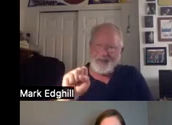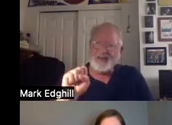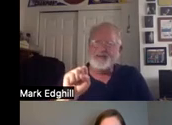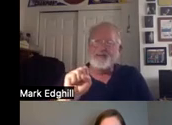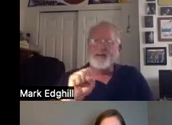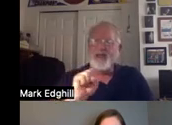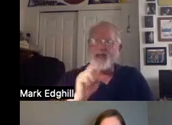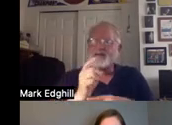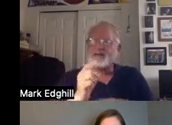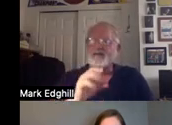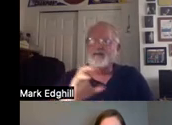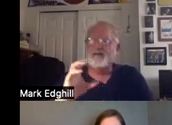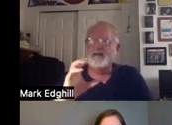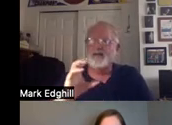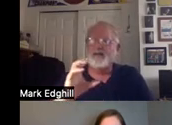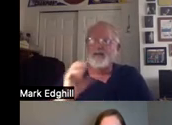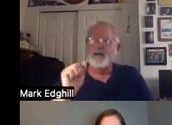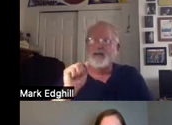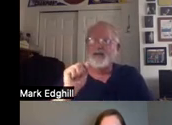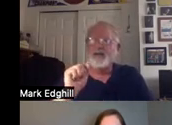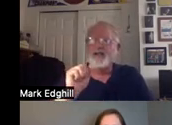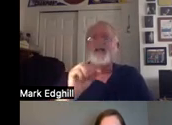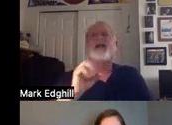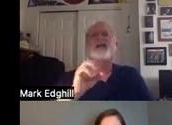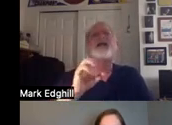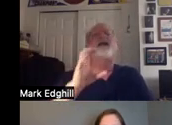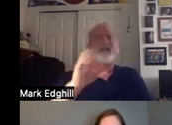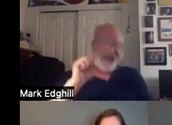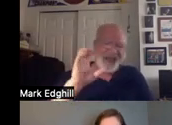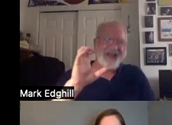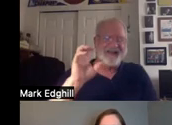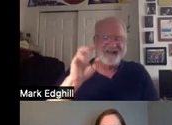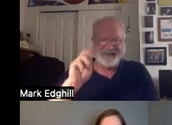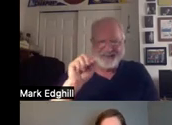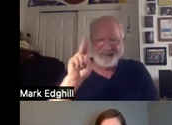Cactus, I think it's in cactus. And I think he had like a cactus.